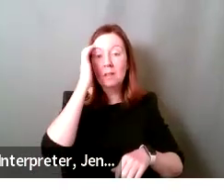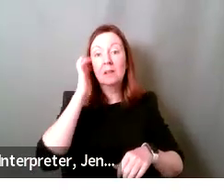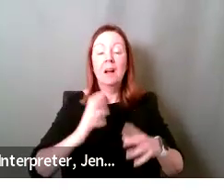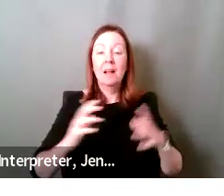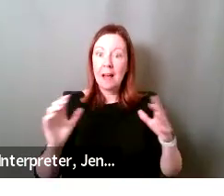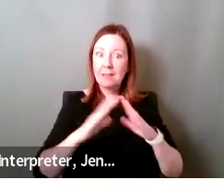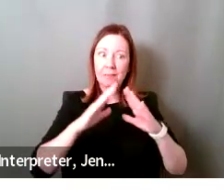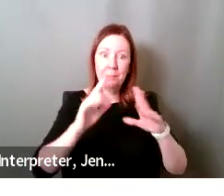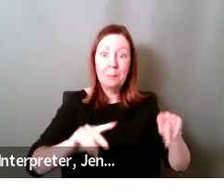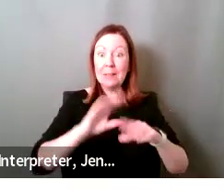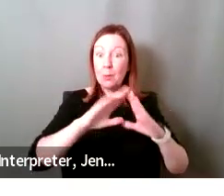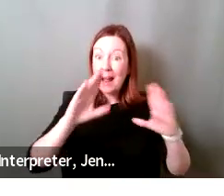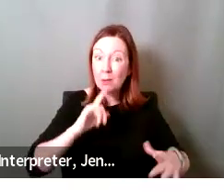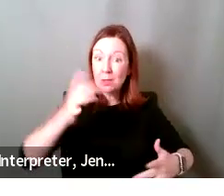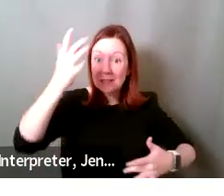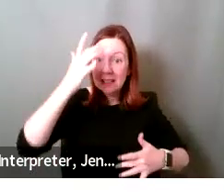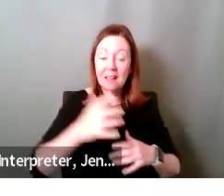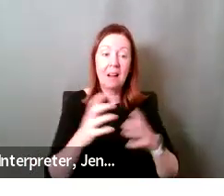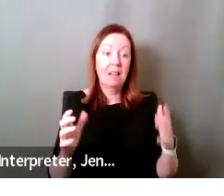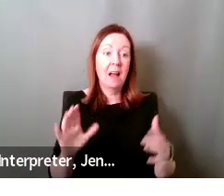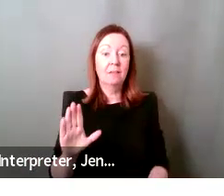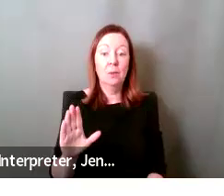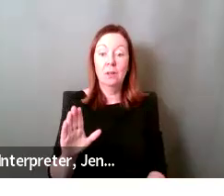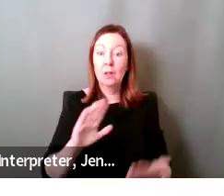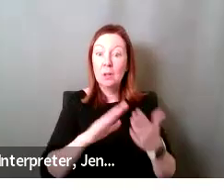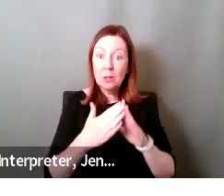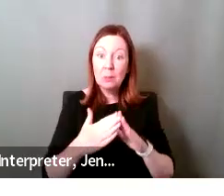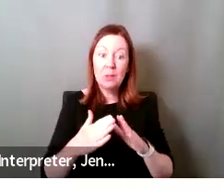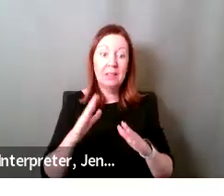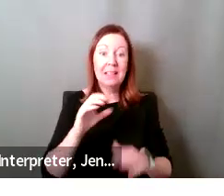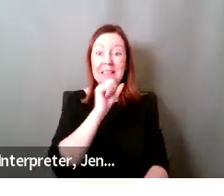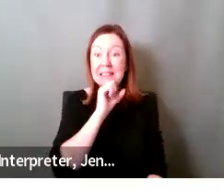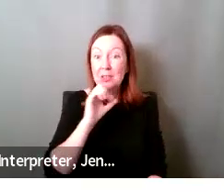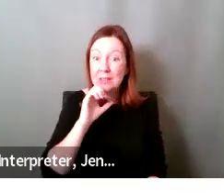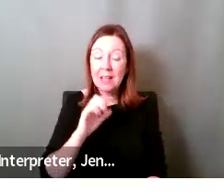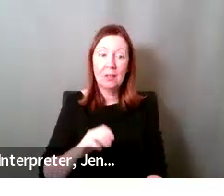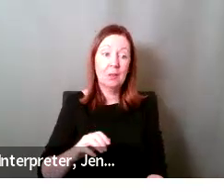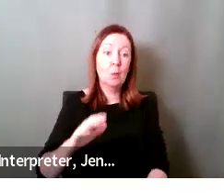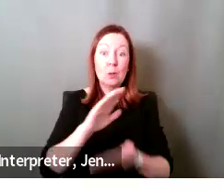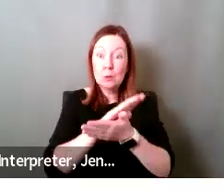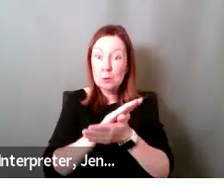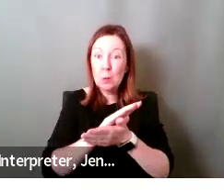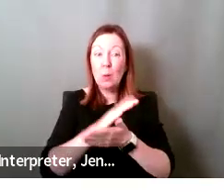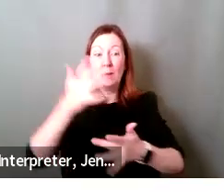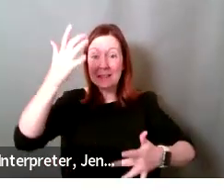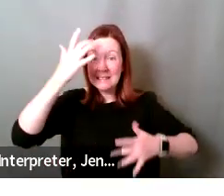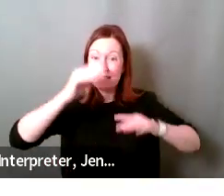household members are sick, if a lot of your community at your senior center or in your school are sick, you're going to want